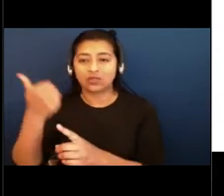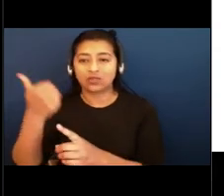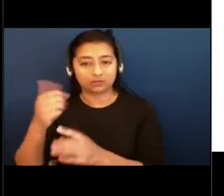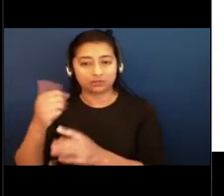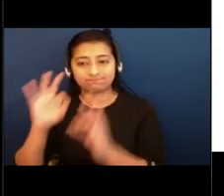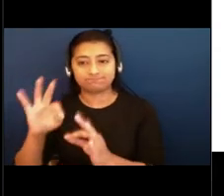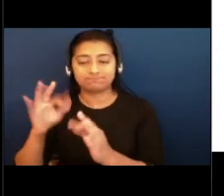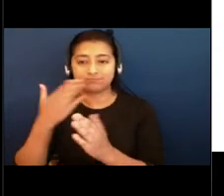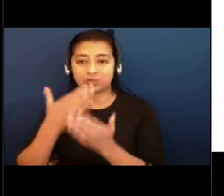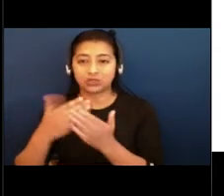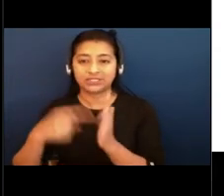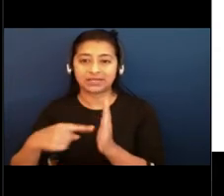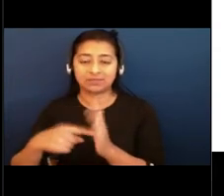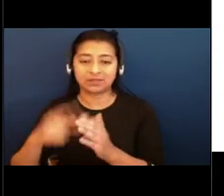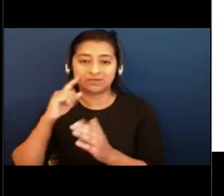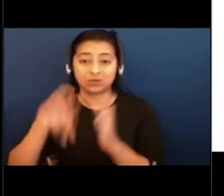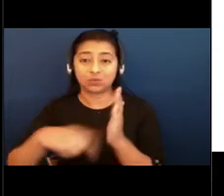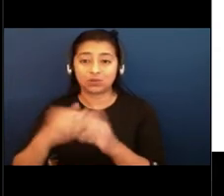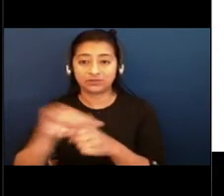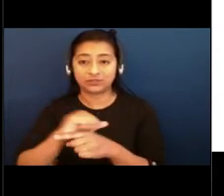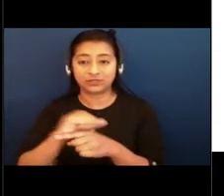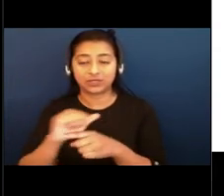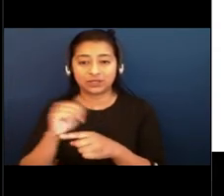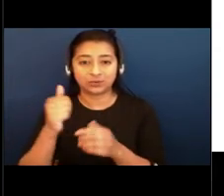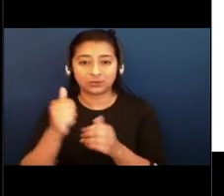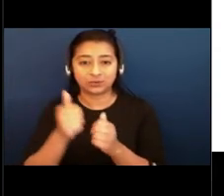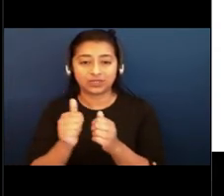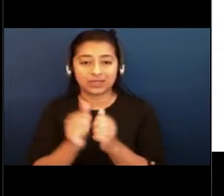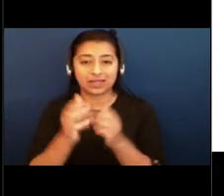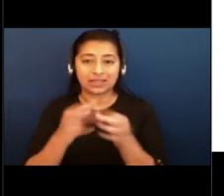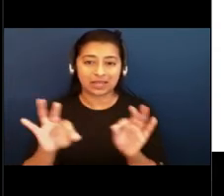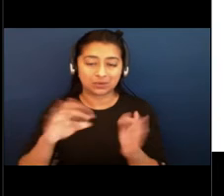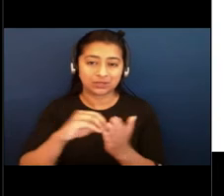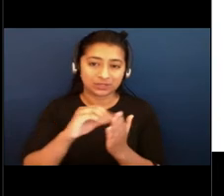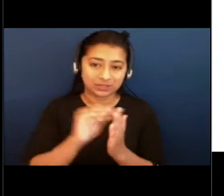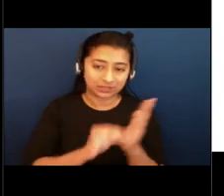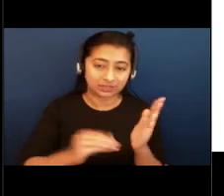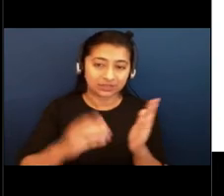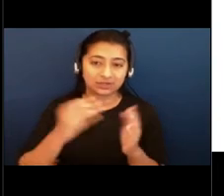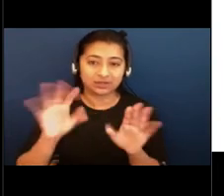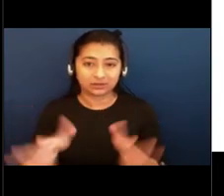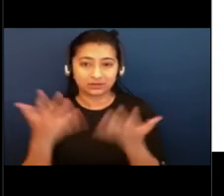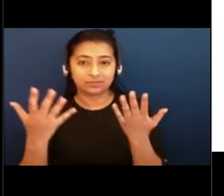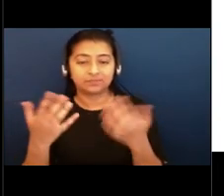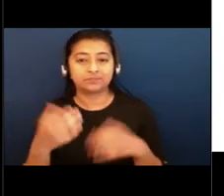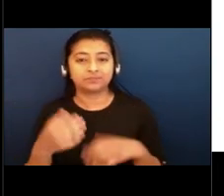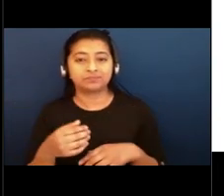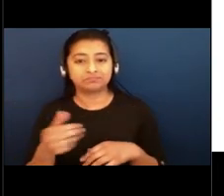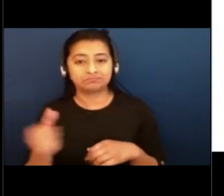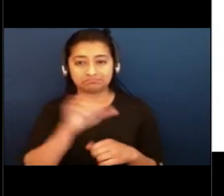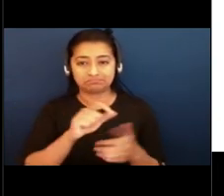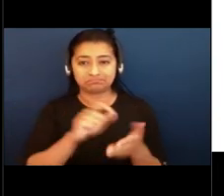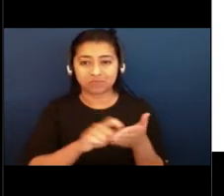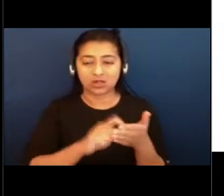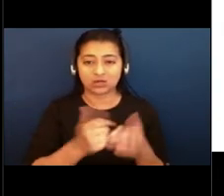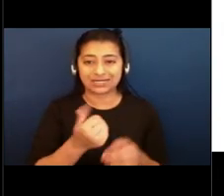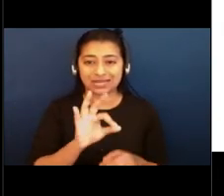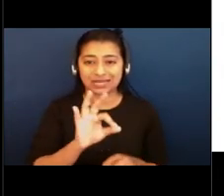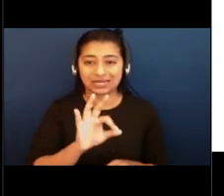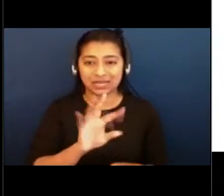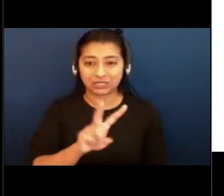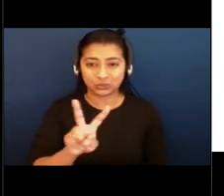role of training in language documentation, description, and revitalization. Watahomagi and Yamamoto